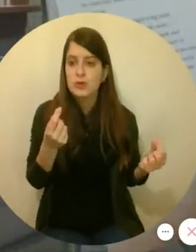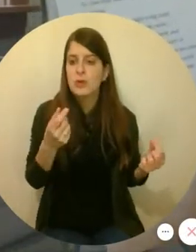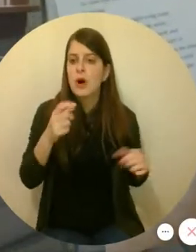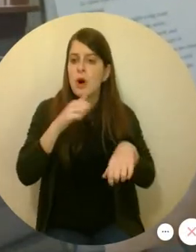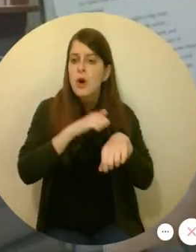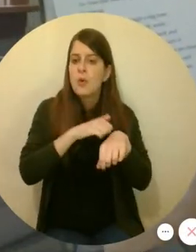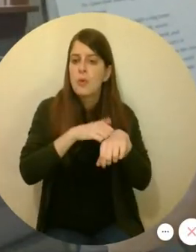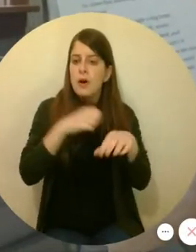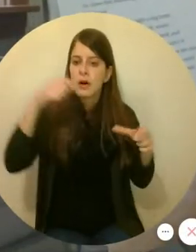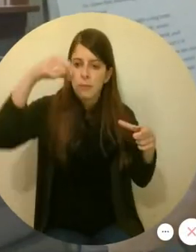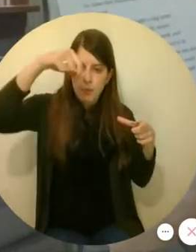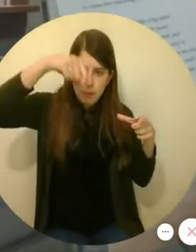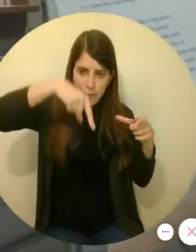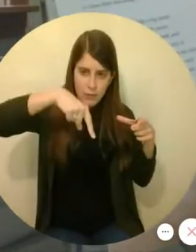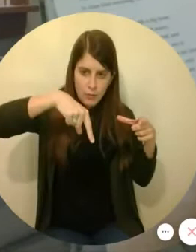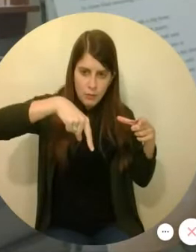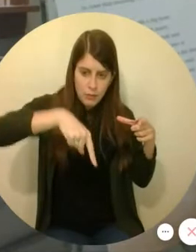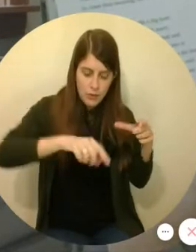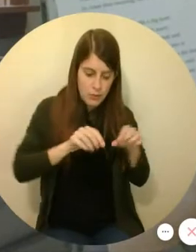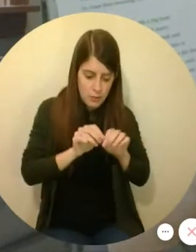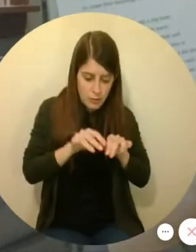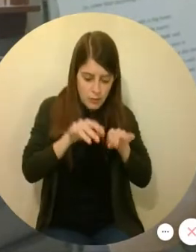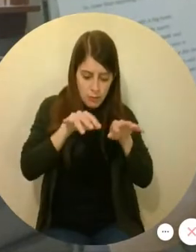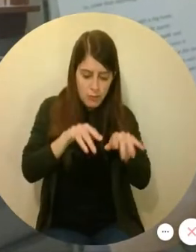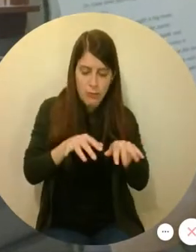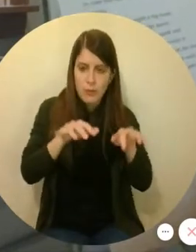Tiny waves rippled out away from the stone.